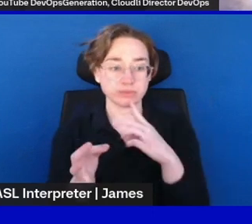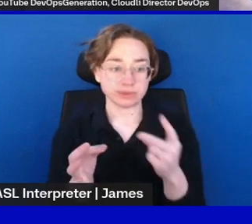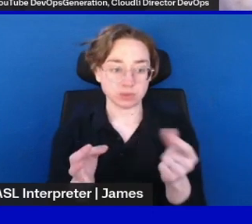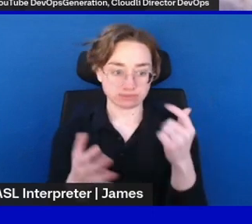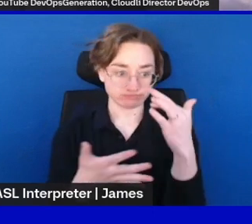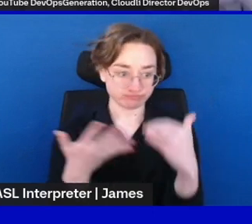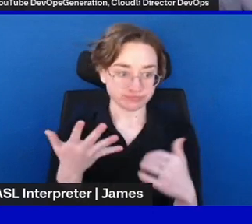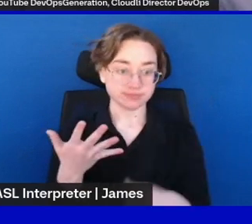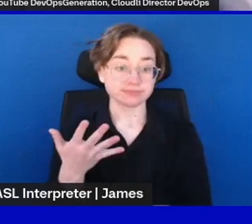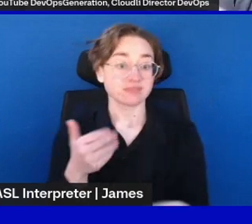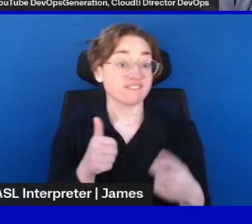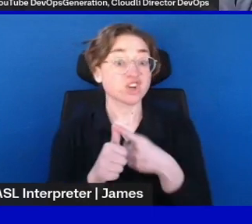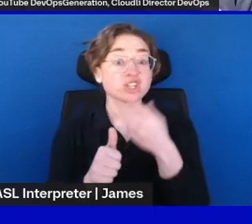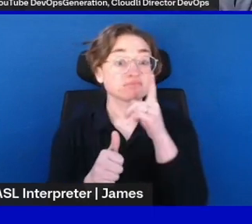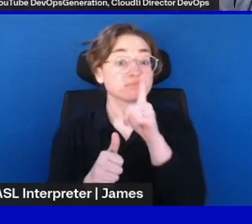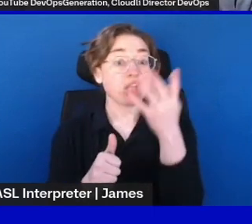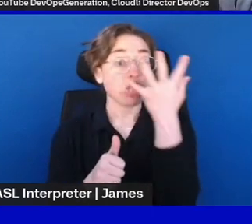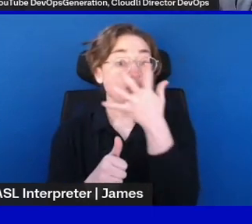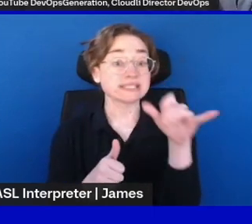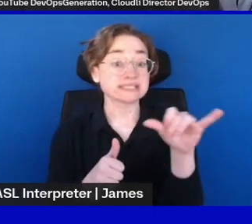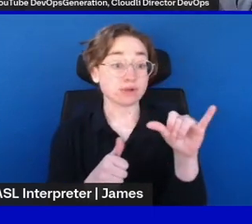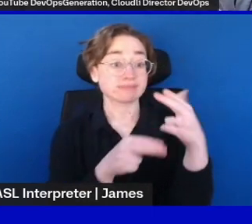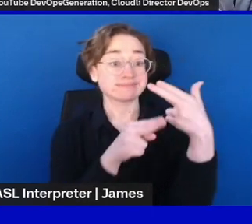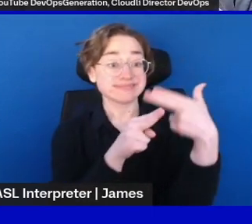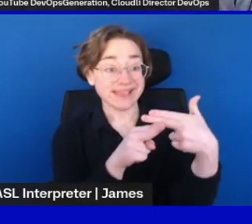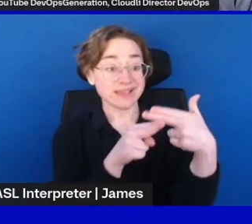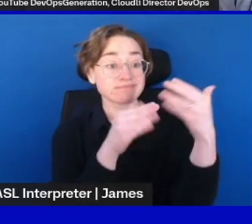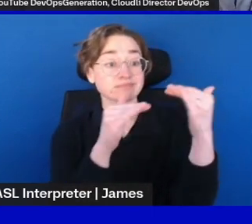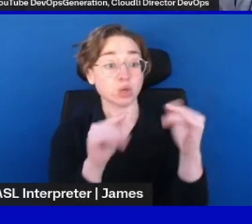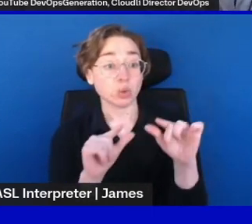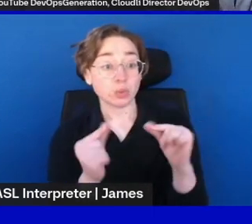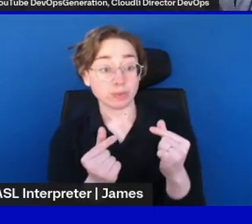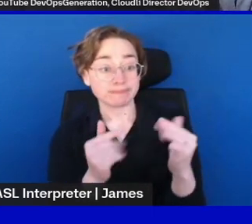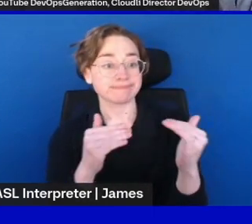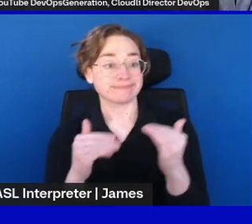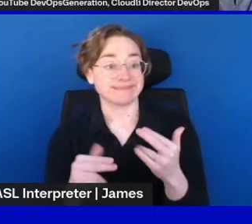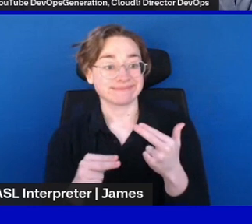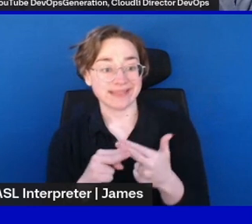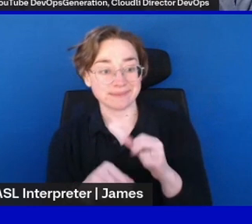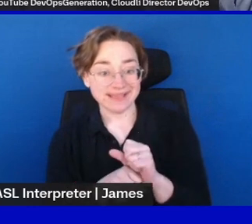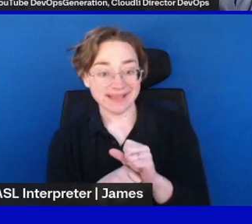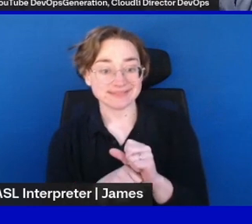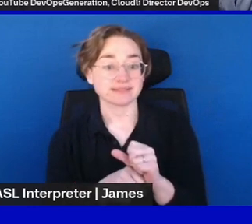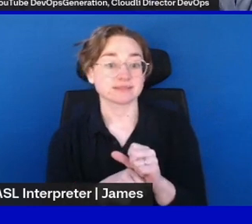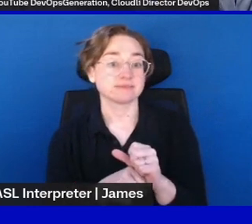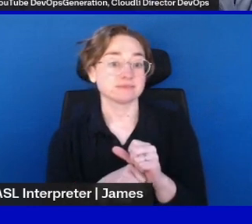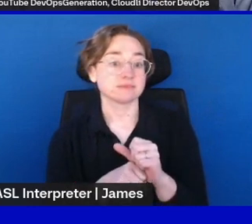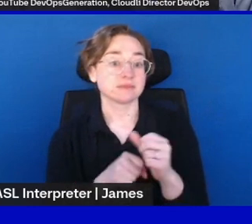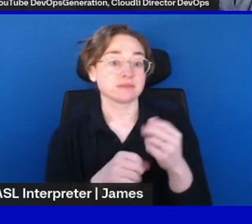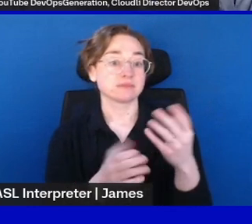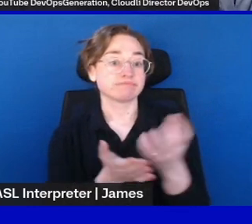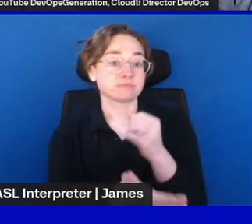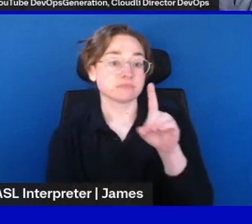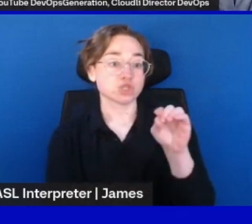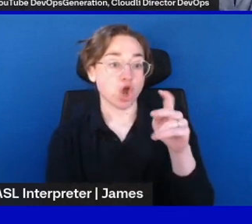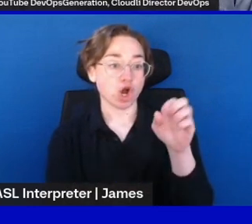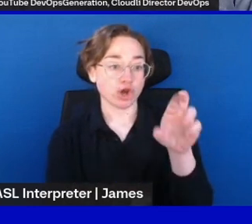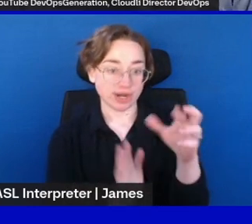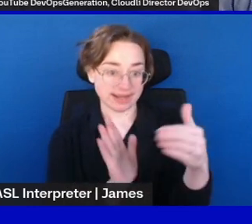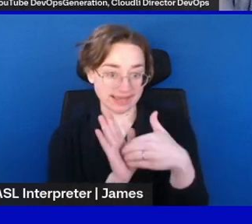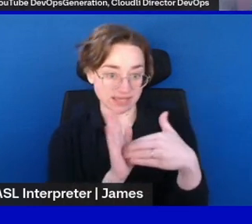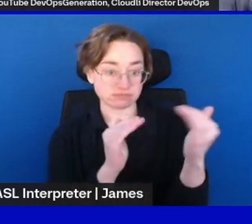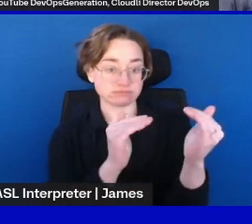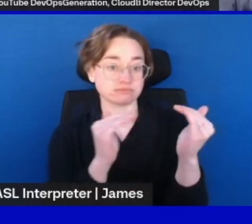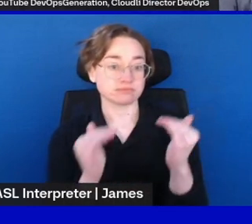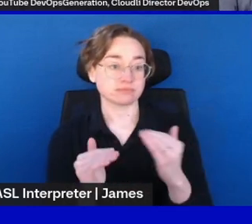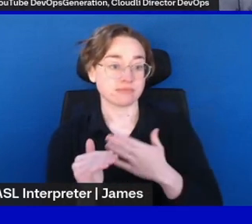the first part looks similar. I've got a name on my group, I've got a name on my task. I'm going to be using Docker once again. I will be